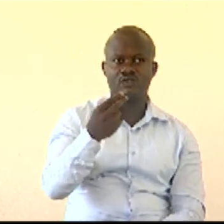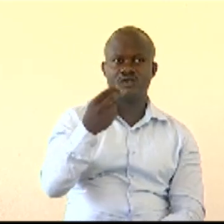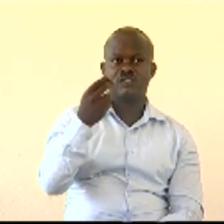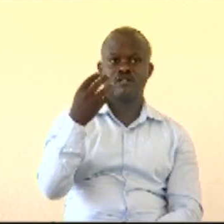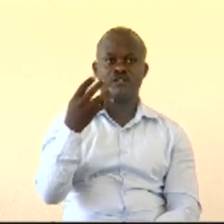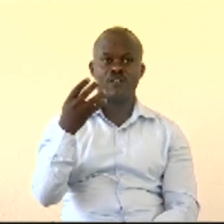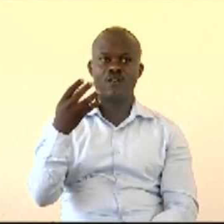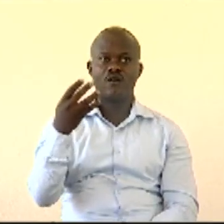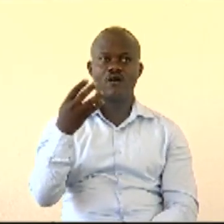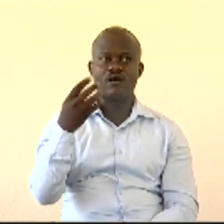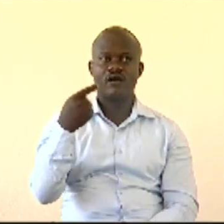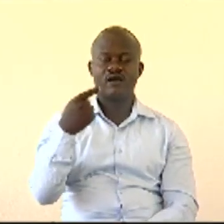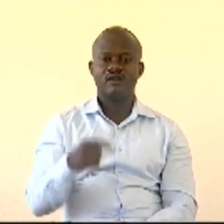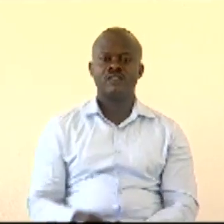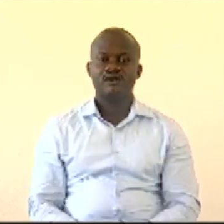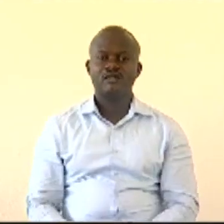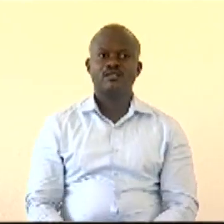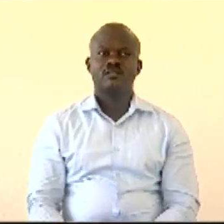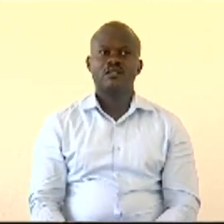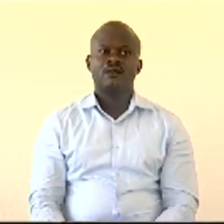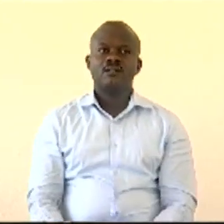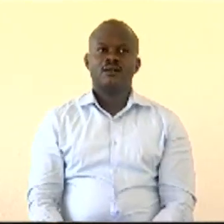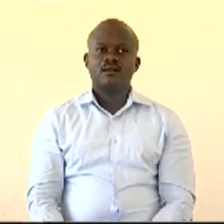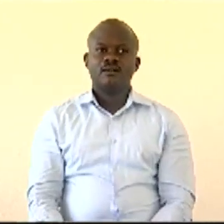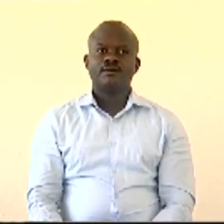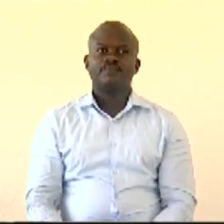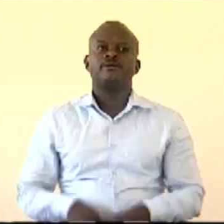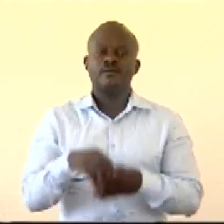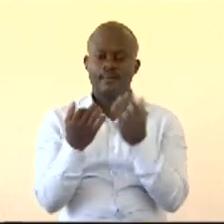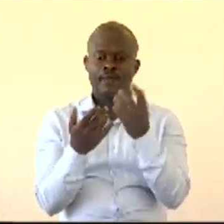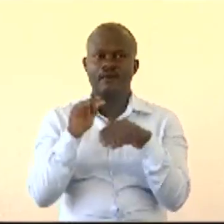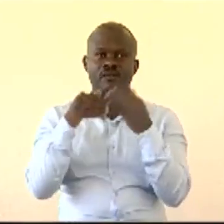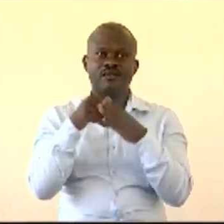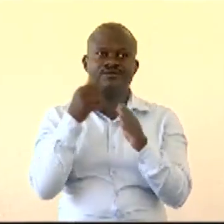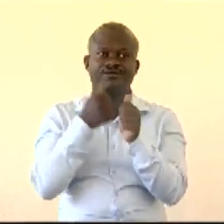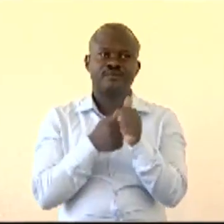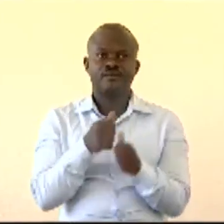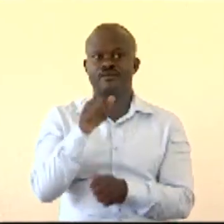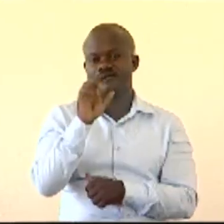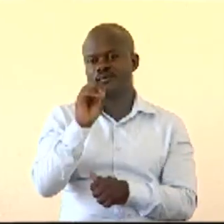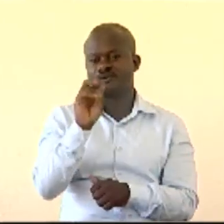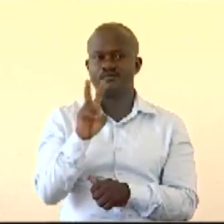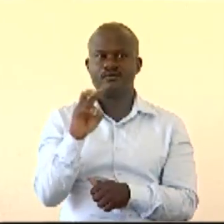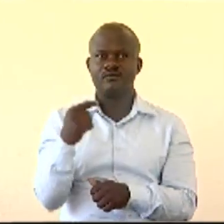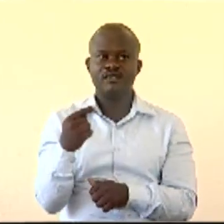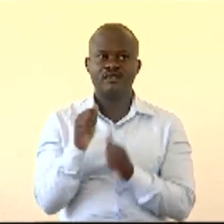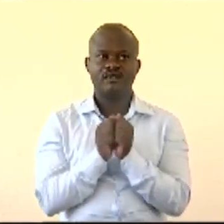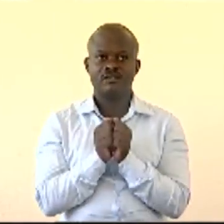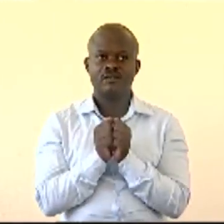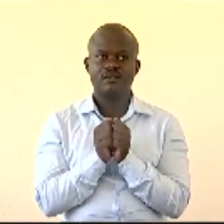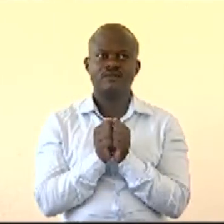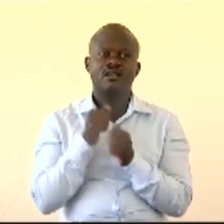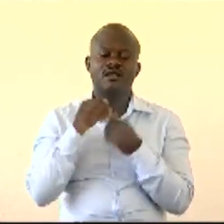CH4, this is methane gas. It is a combustible which is found in Kivu.